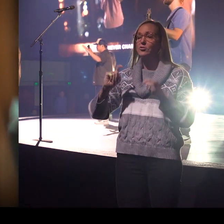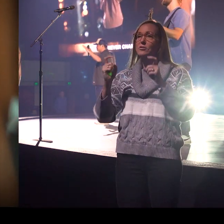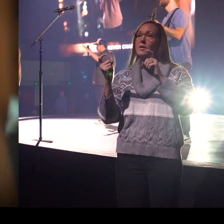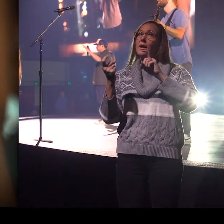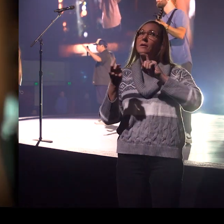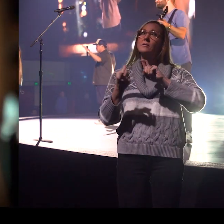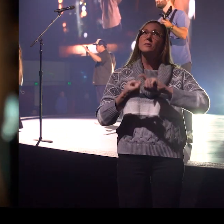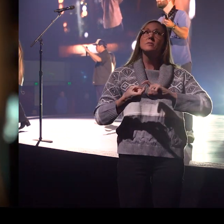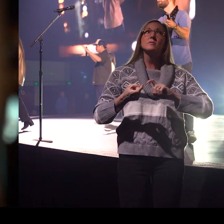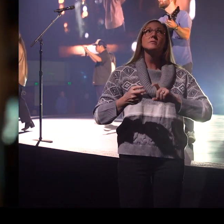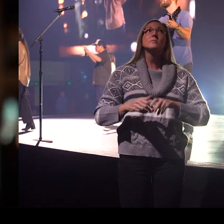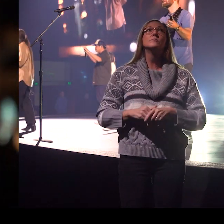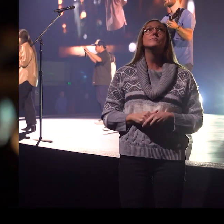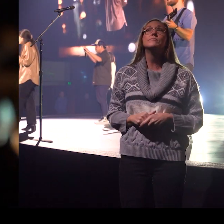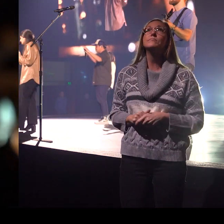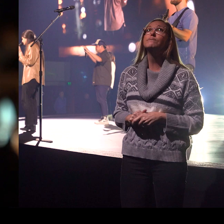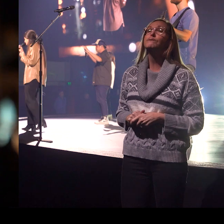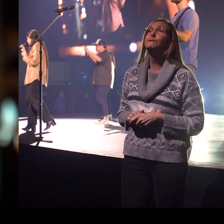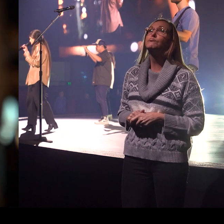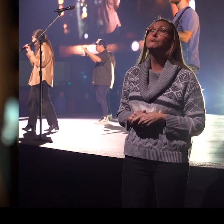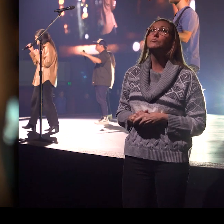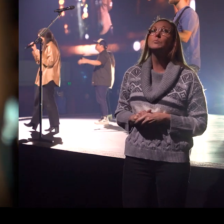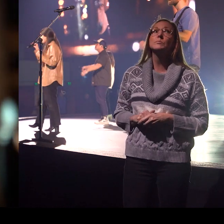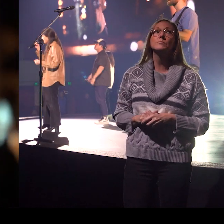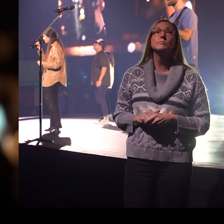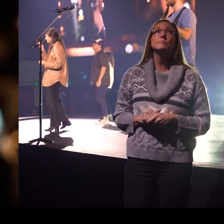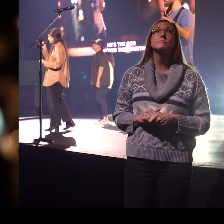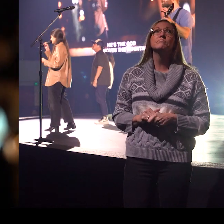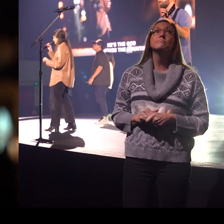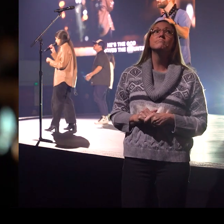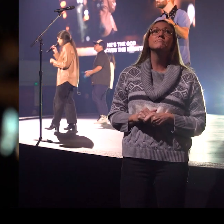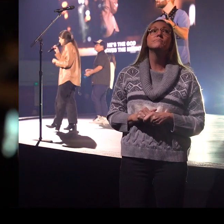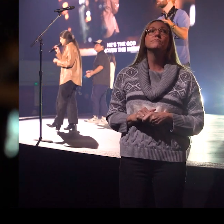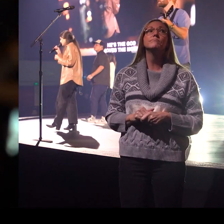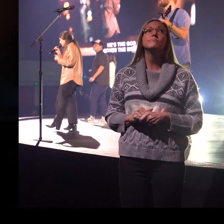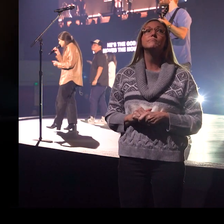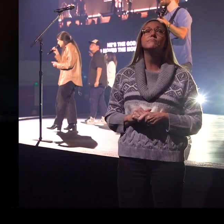changes. And we're grateful for that. He's the God.